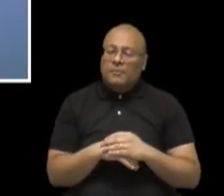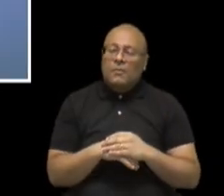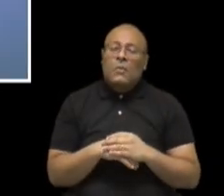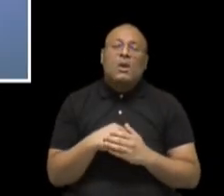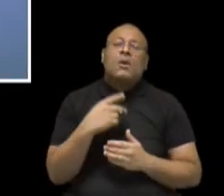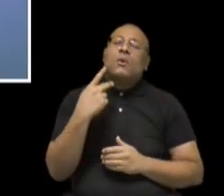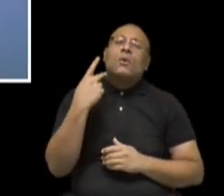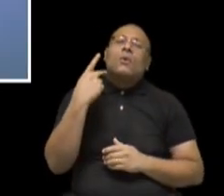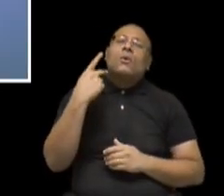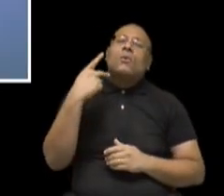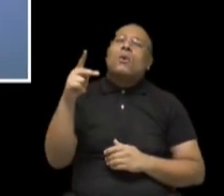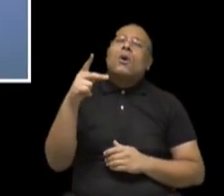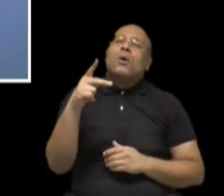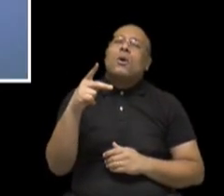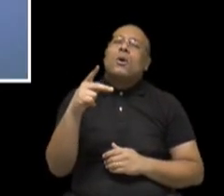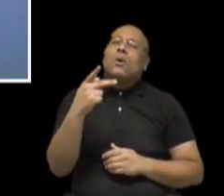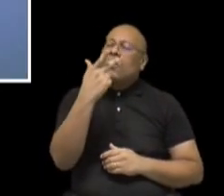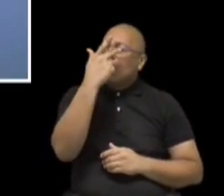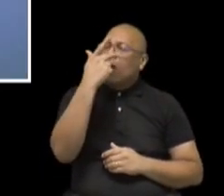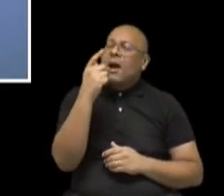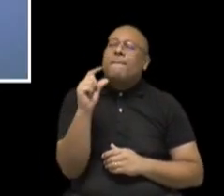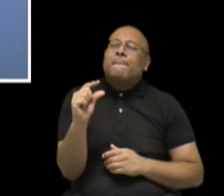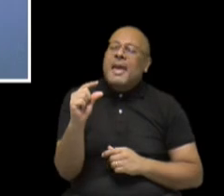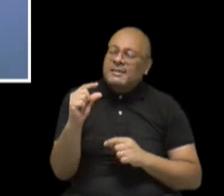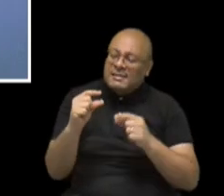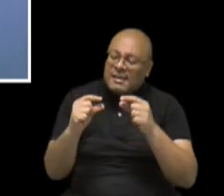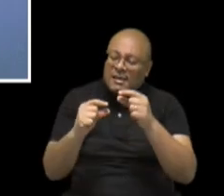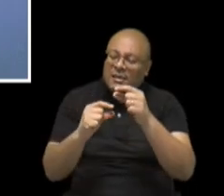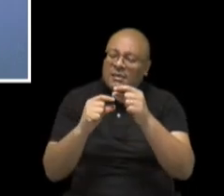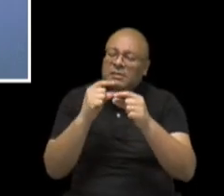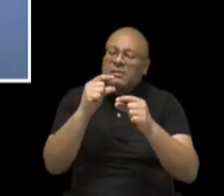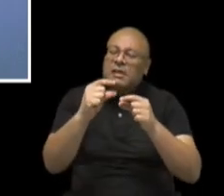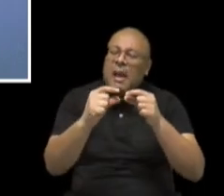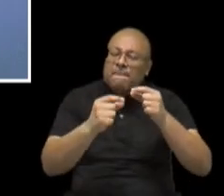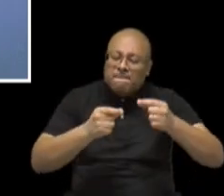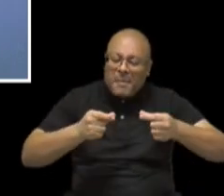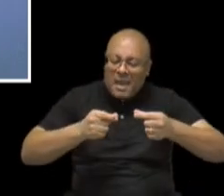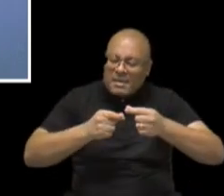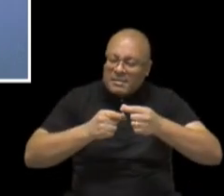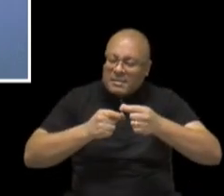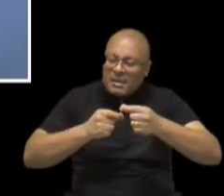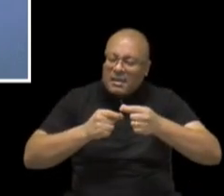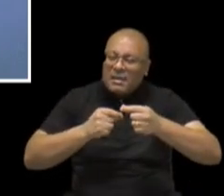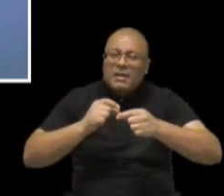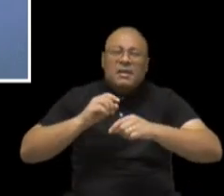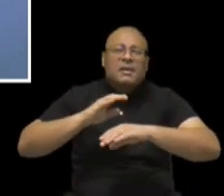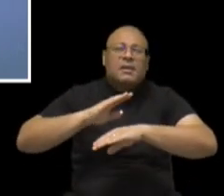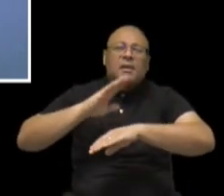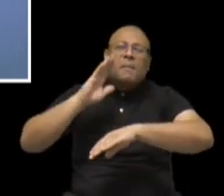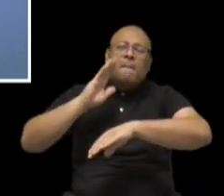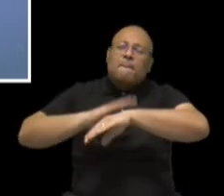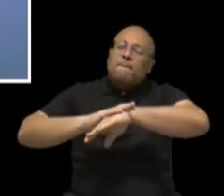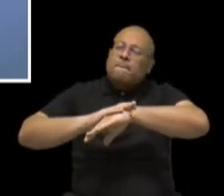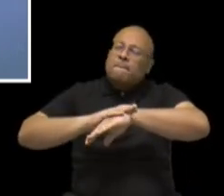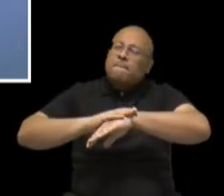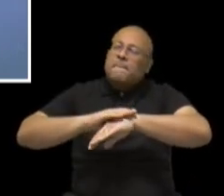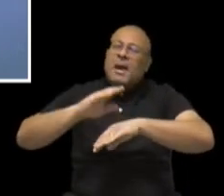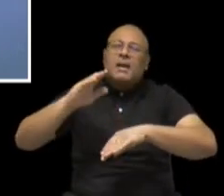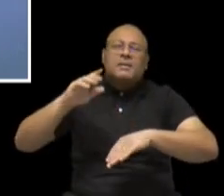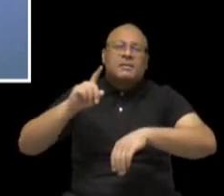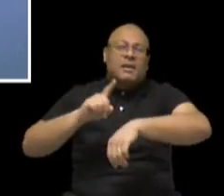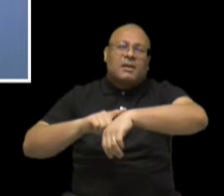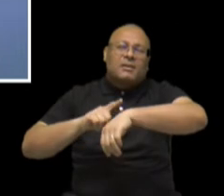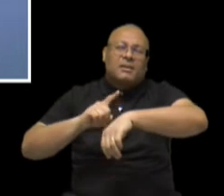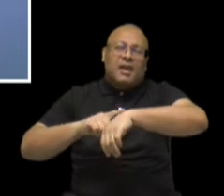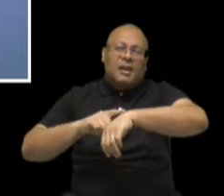What clothing piece you have has been around for more time in your life? Because I was looking at your